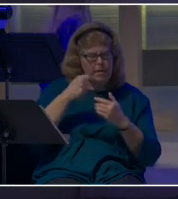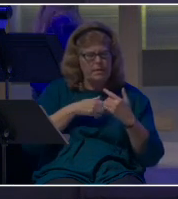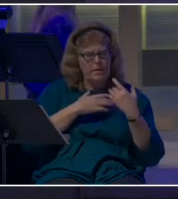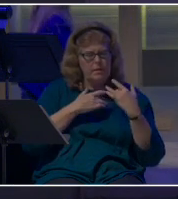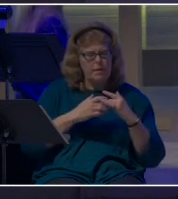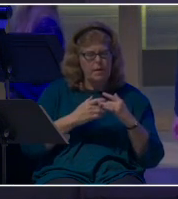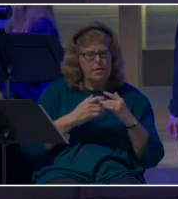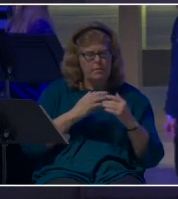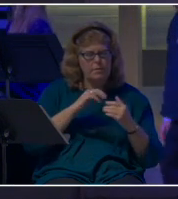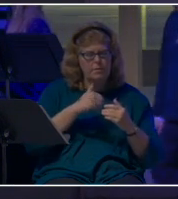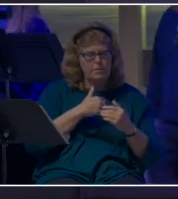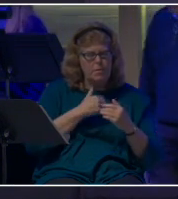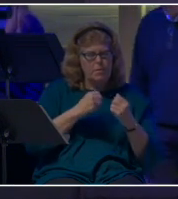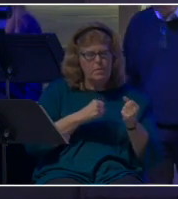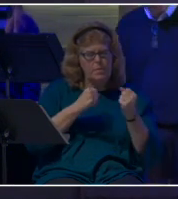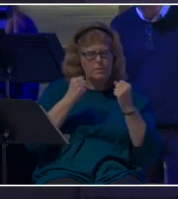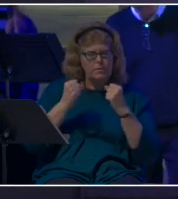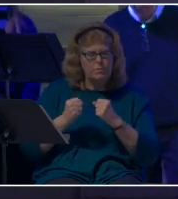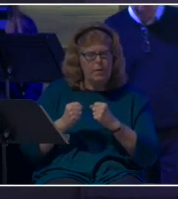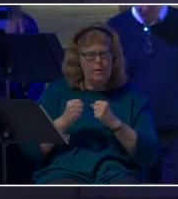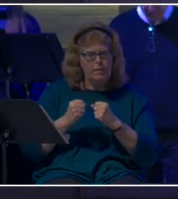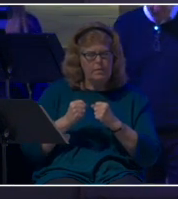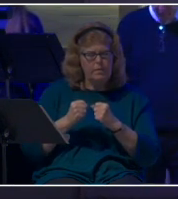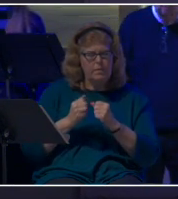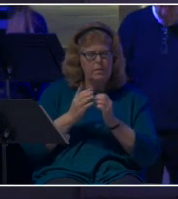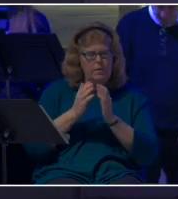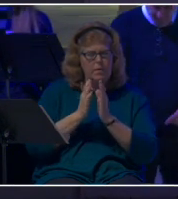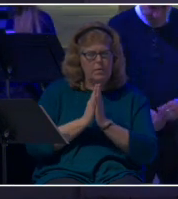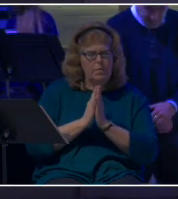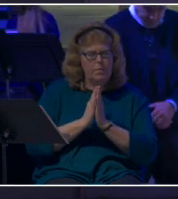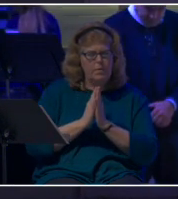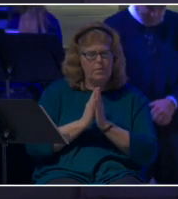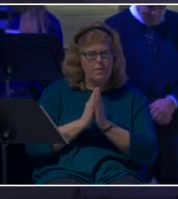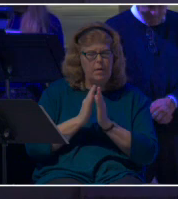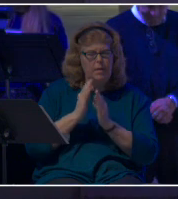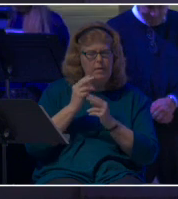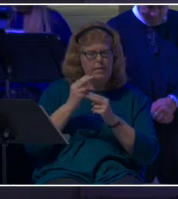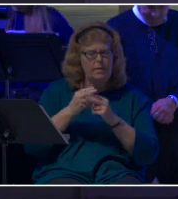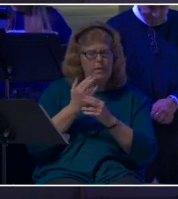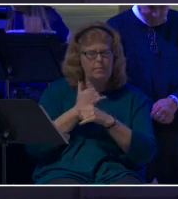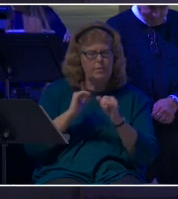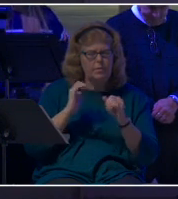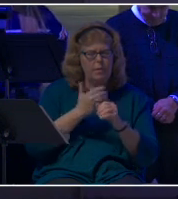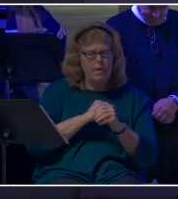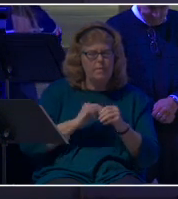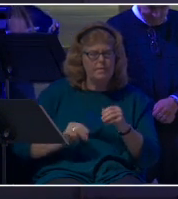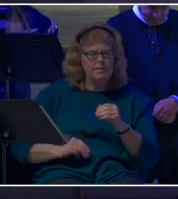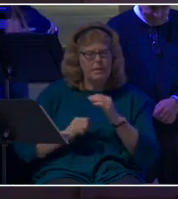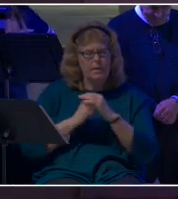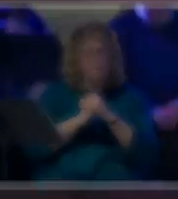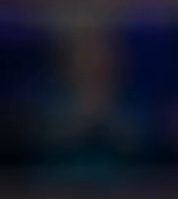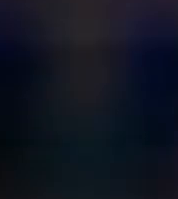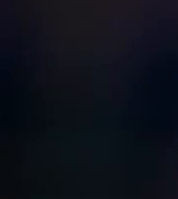with all of his soul, with all of his strength. We pray this in the powerful name of Yeshua, our Messiah. Amen.